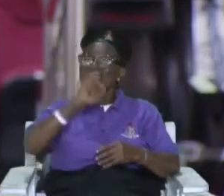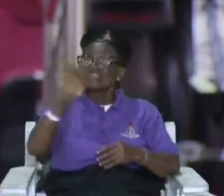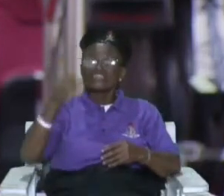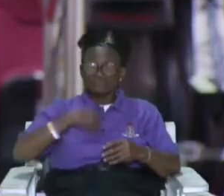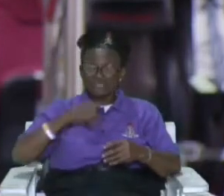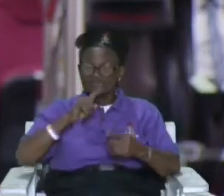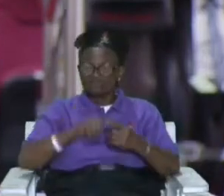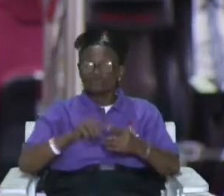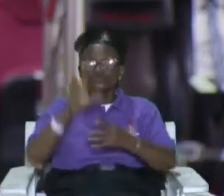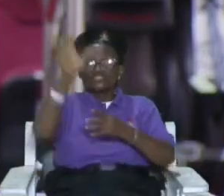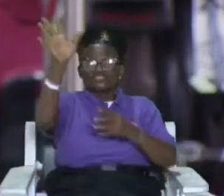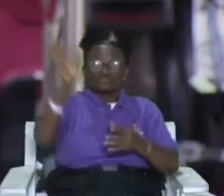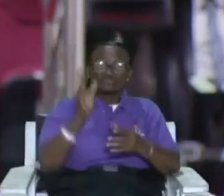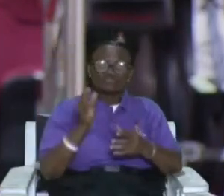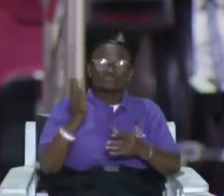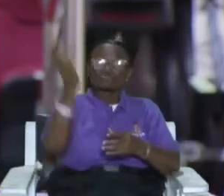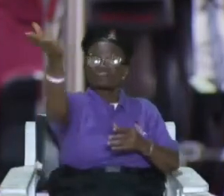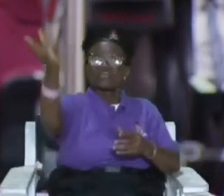And to all of you,